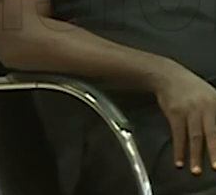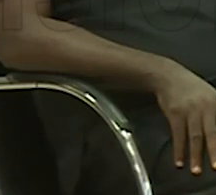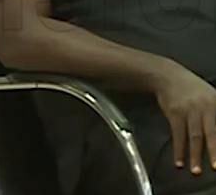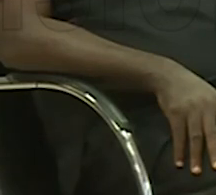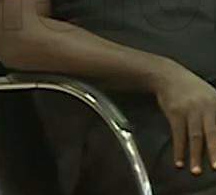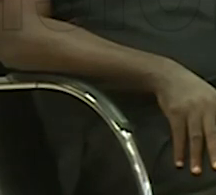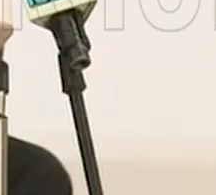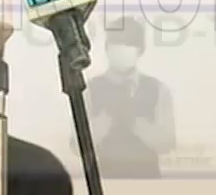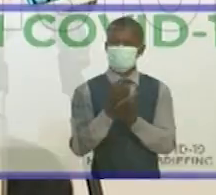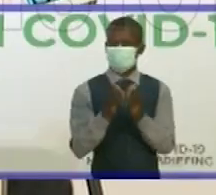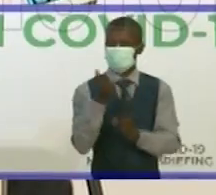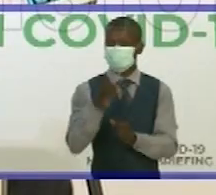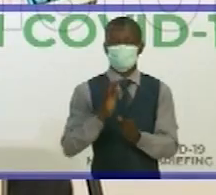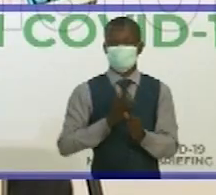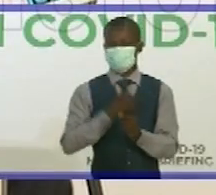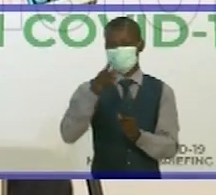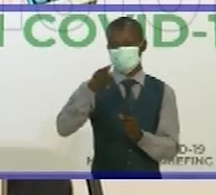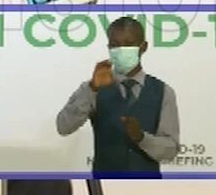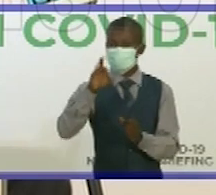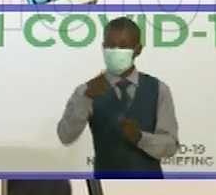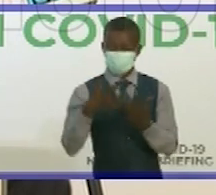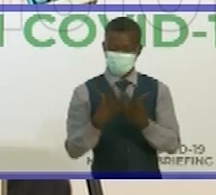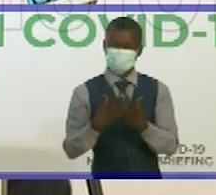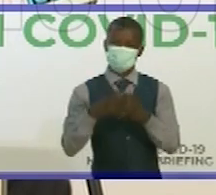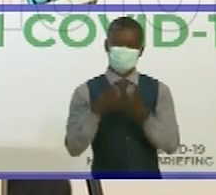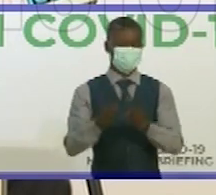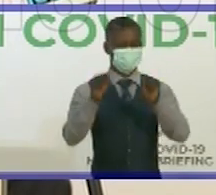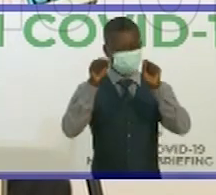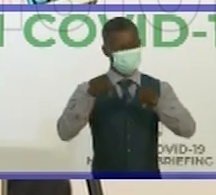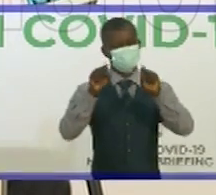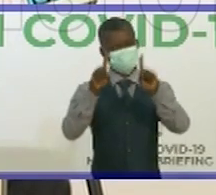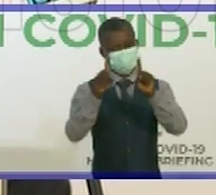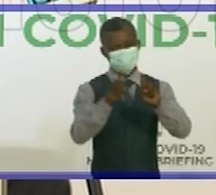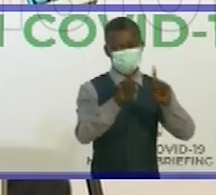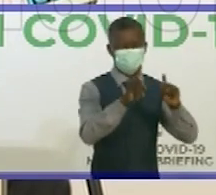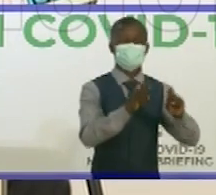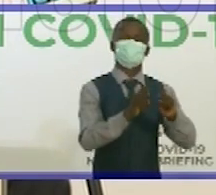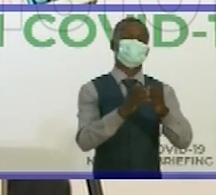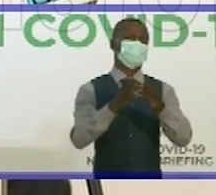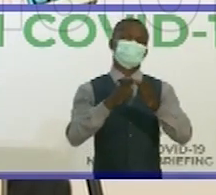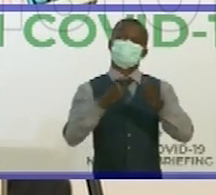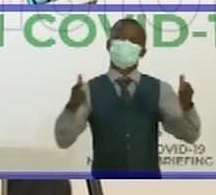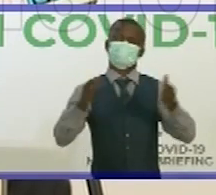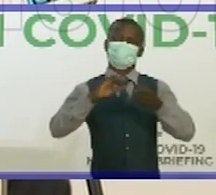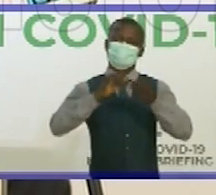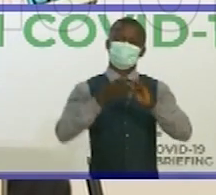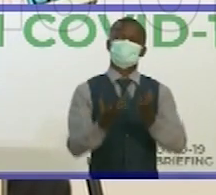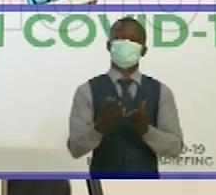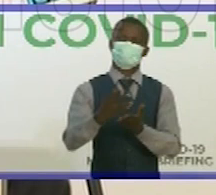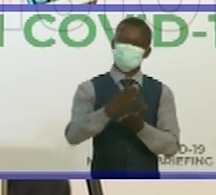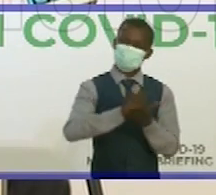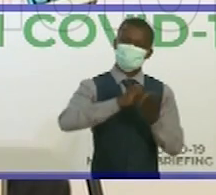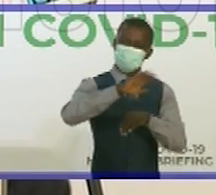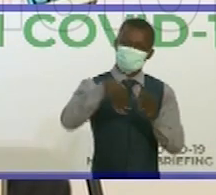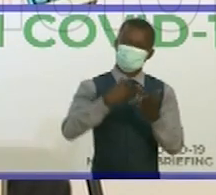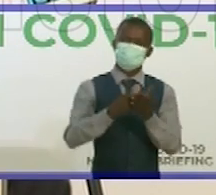PCR machines have capacity to test large numbers at once. They can test several, do large numbers. So if you collect all the samples, you can